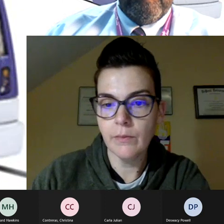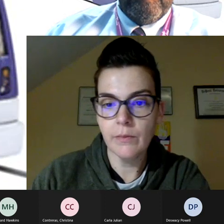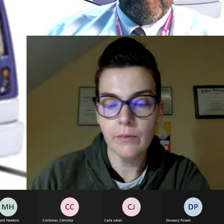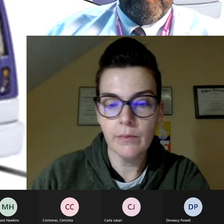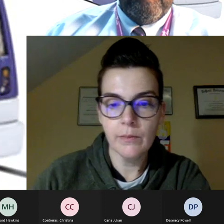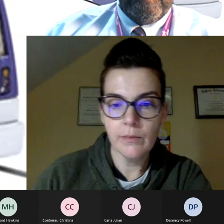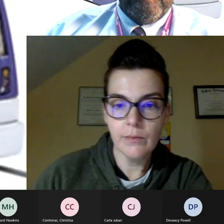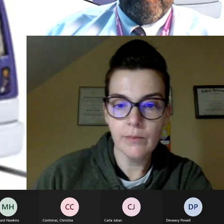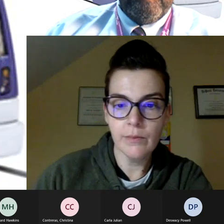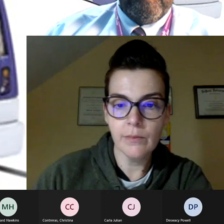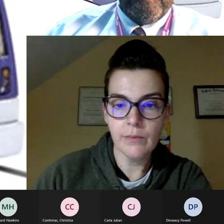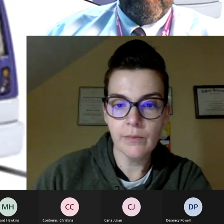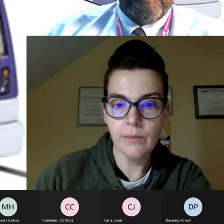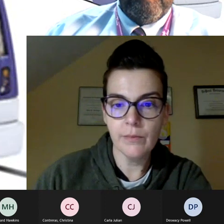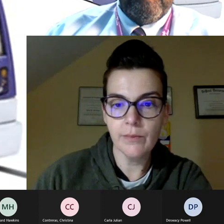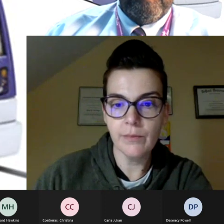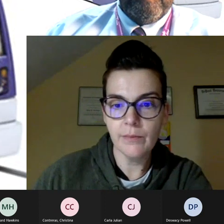reaction